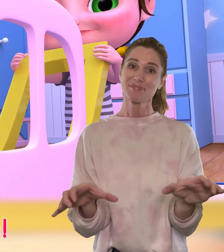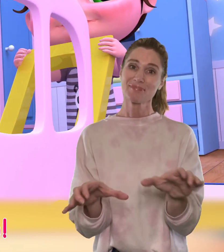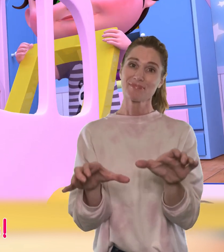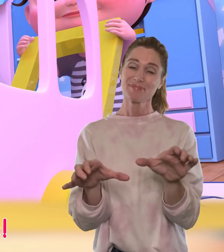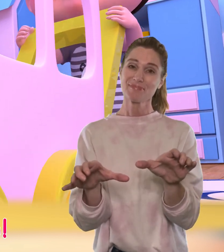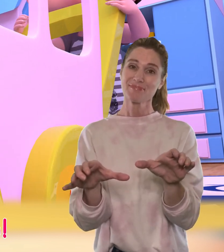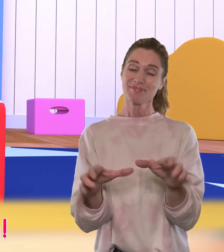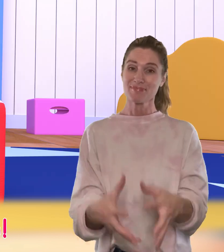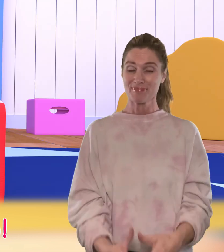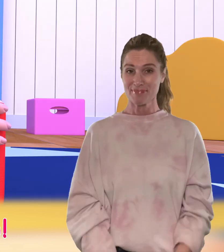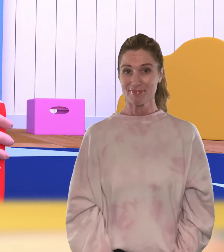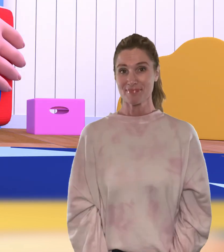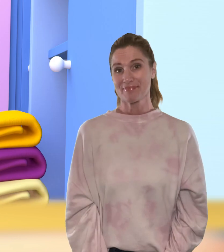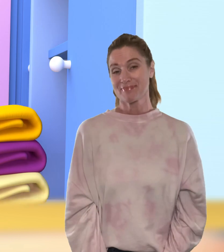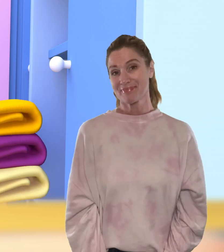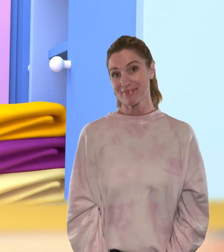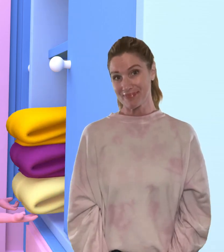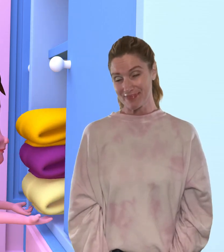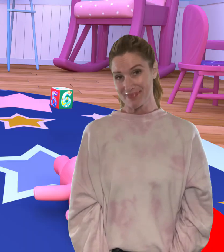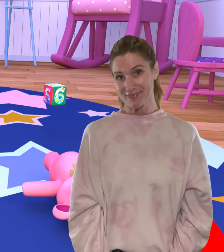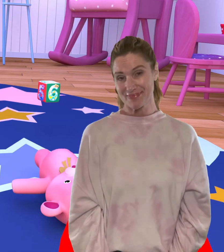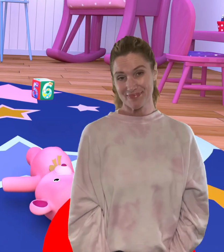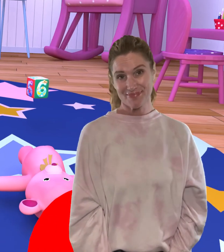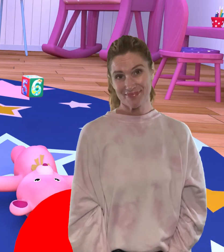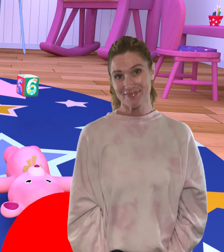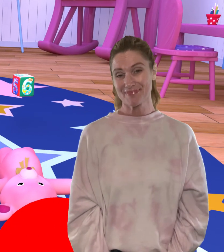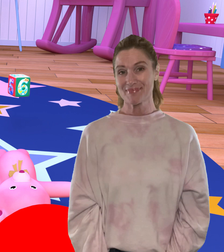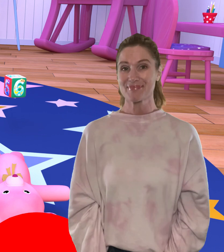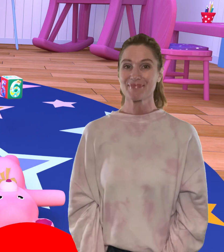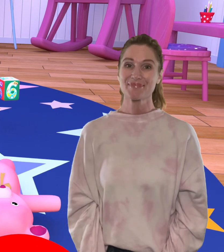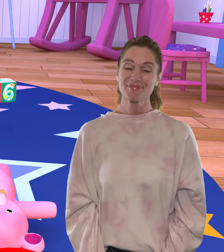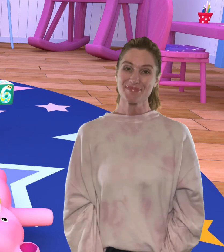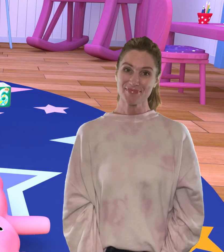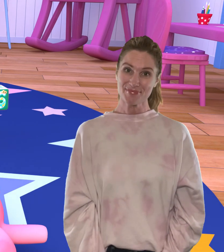do.